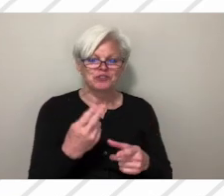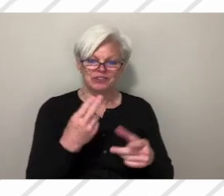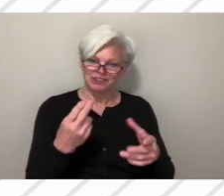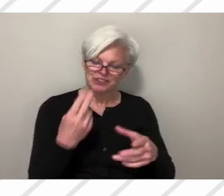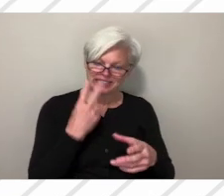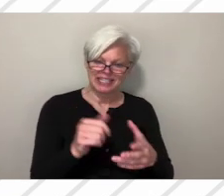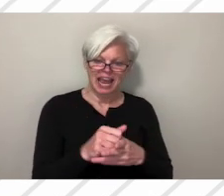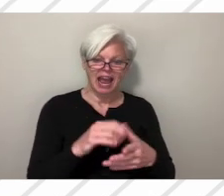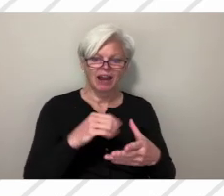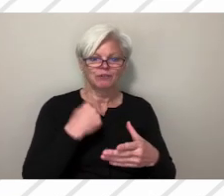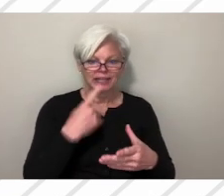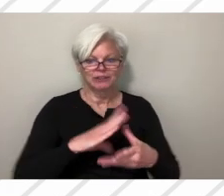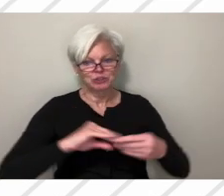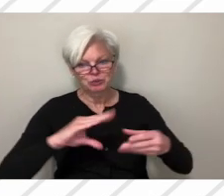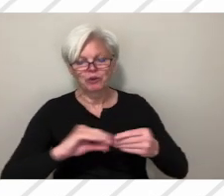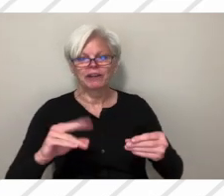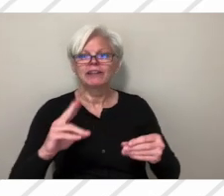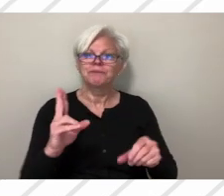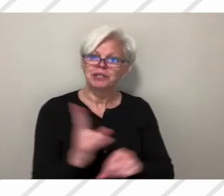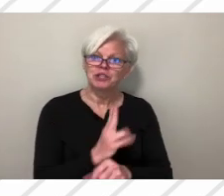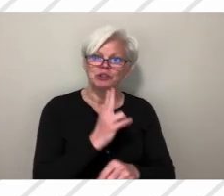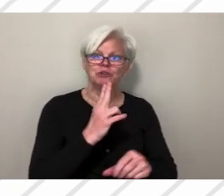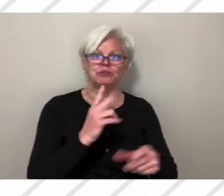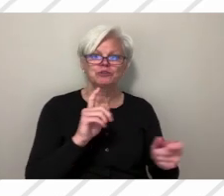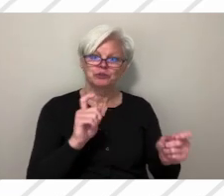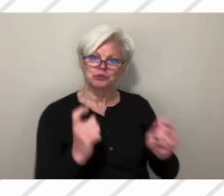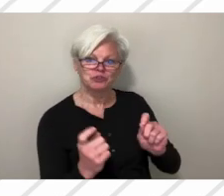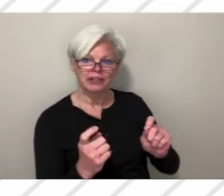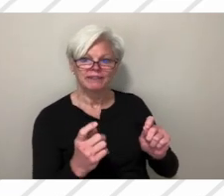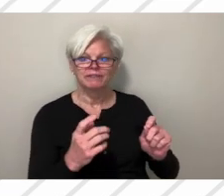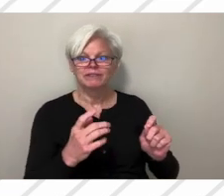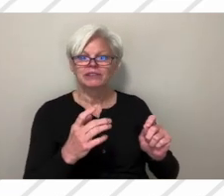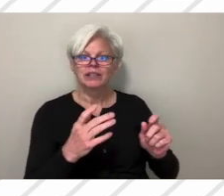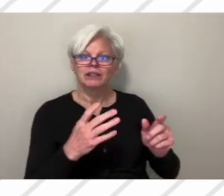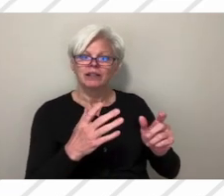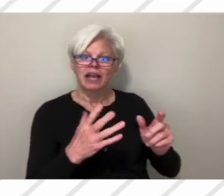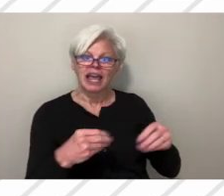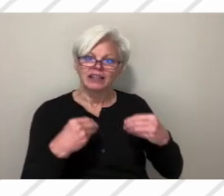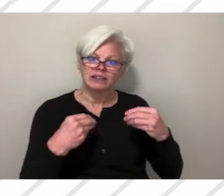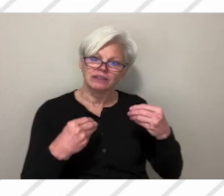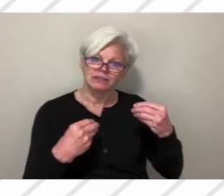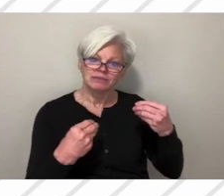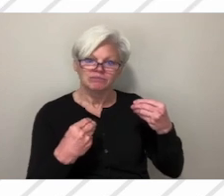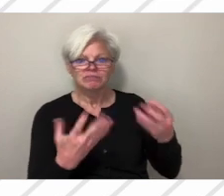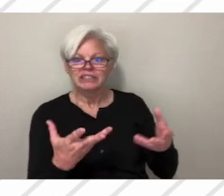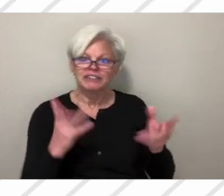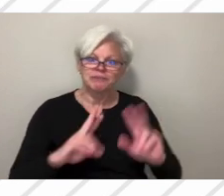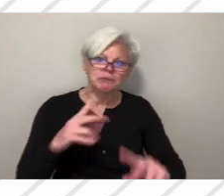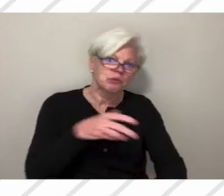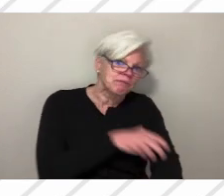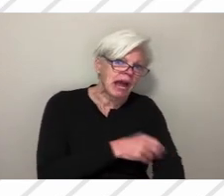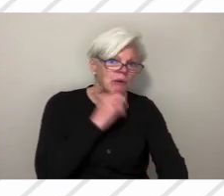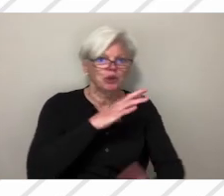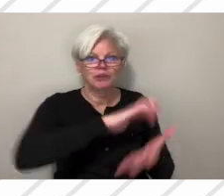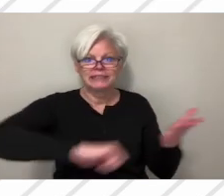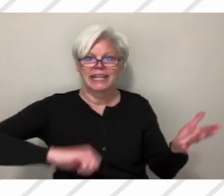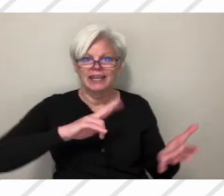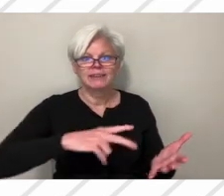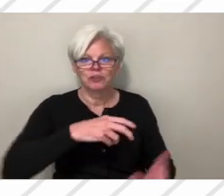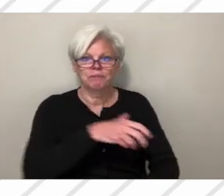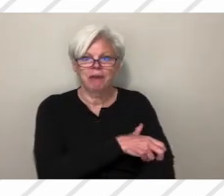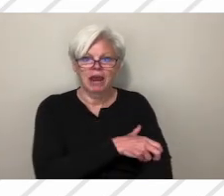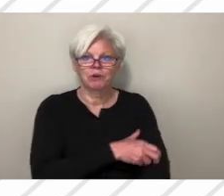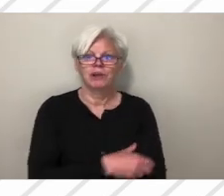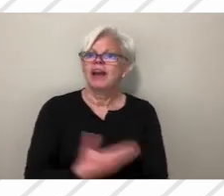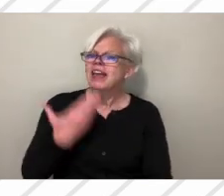away. So, in your opinion, how have you seen storytelling be used for both good and bad? Yeah, thank you for that